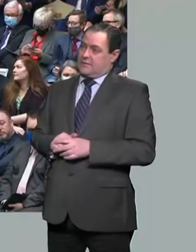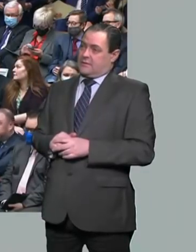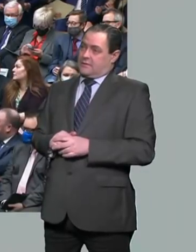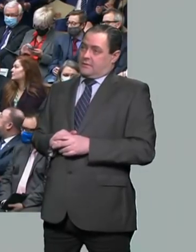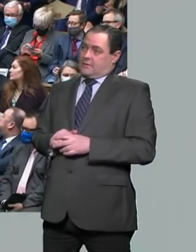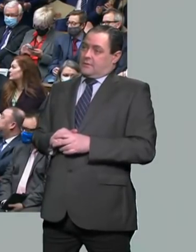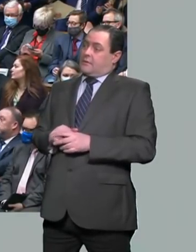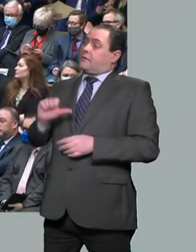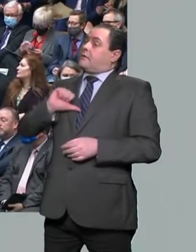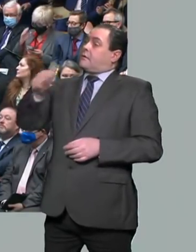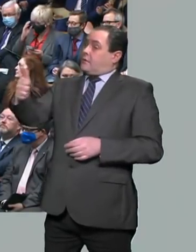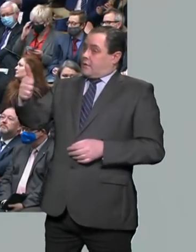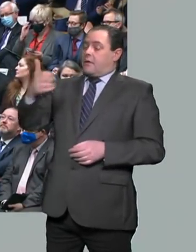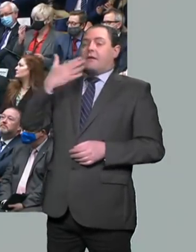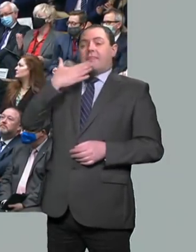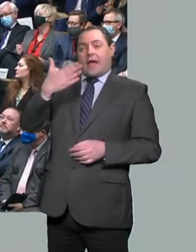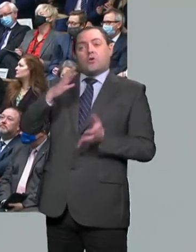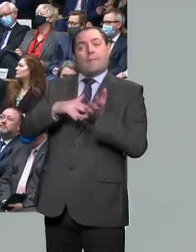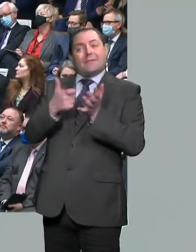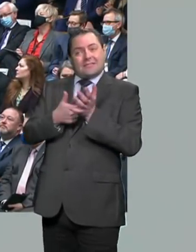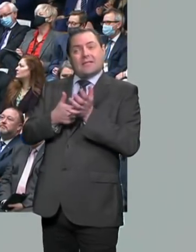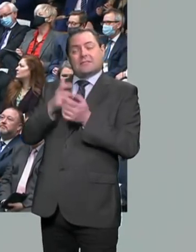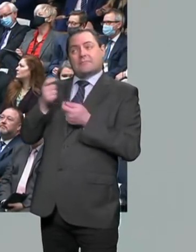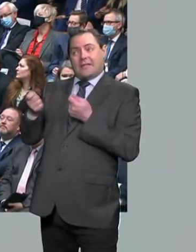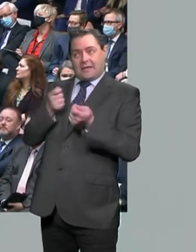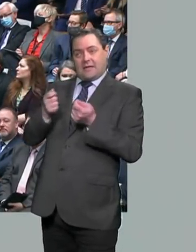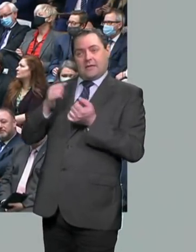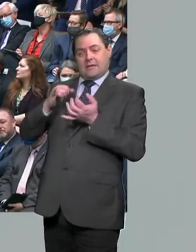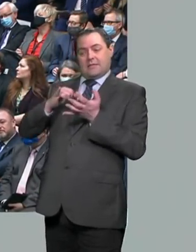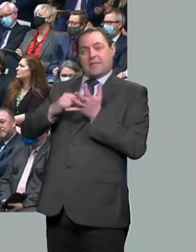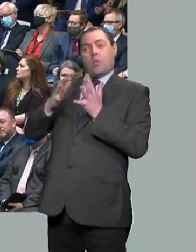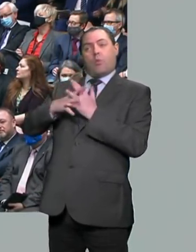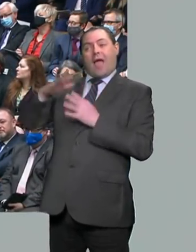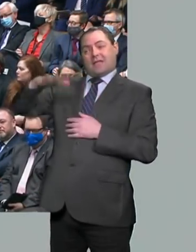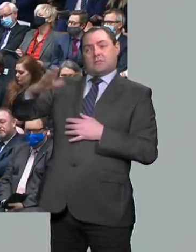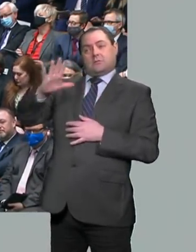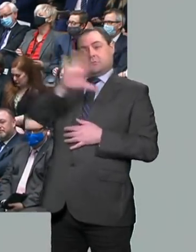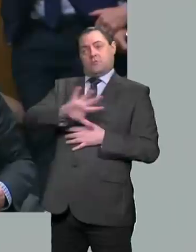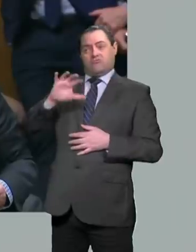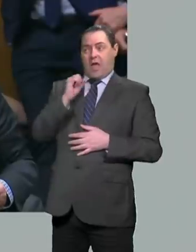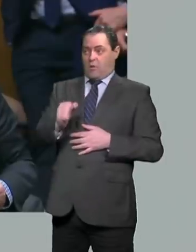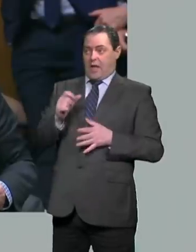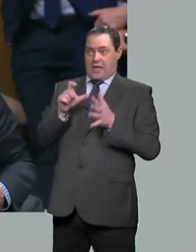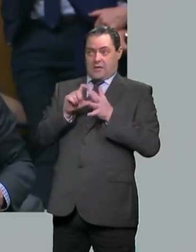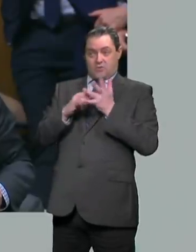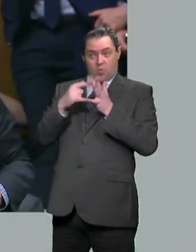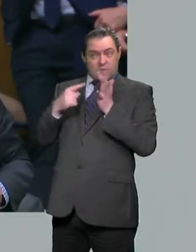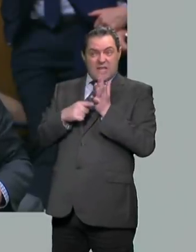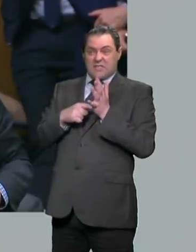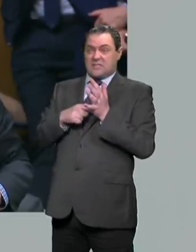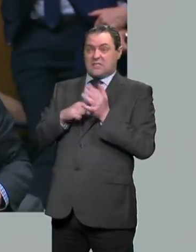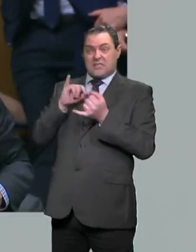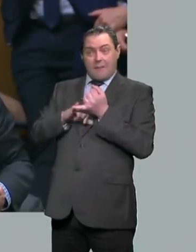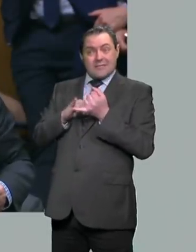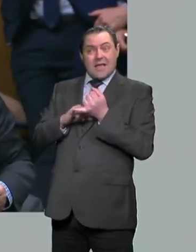Thank you, Mr. Speaker. South Western Railway has totally cut off Dorset, Somerset, most of Wiltshire and Devon